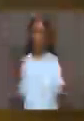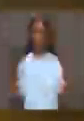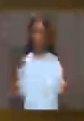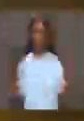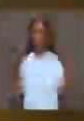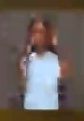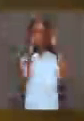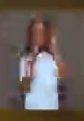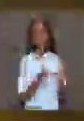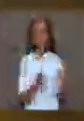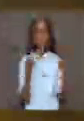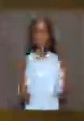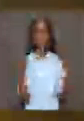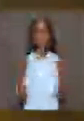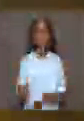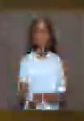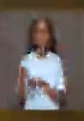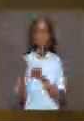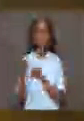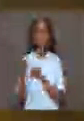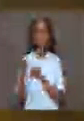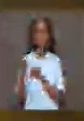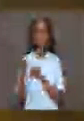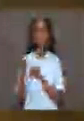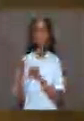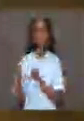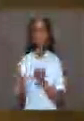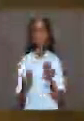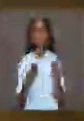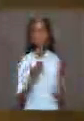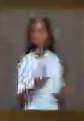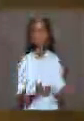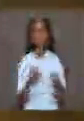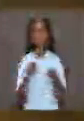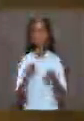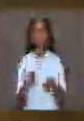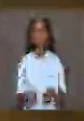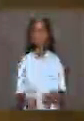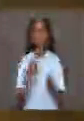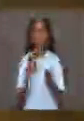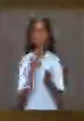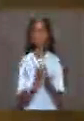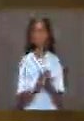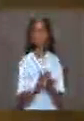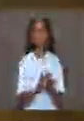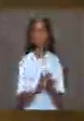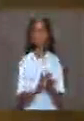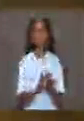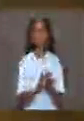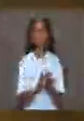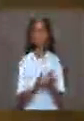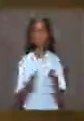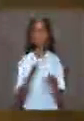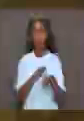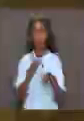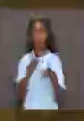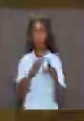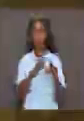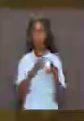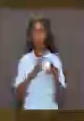Hello, teacher. Hello, students. Welcome to today's lesson on